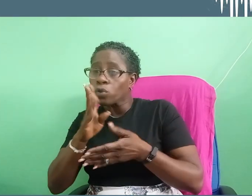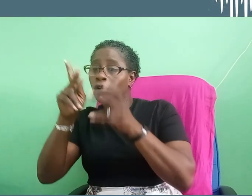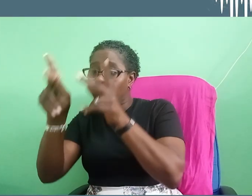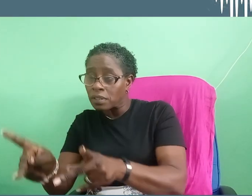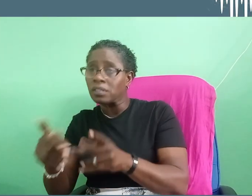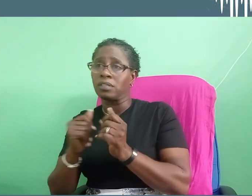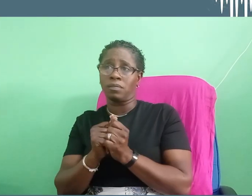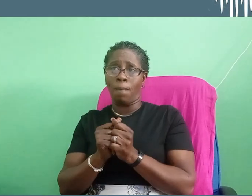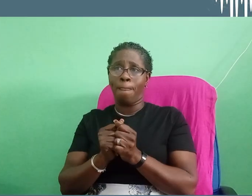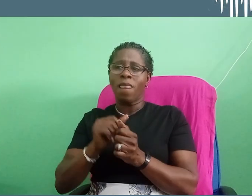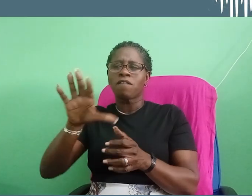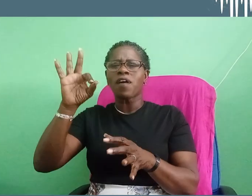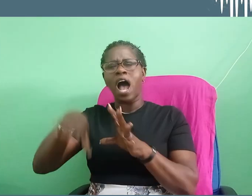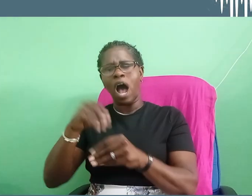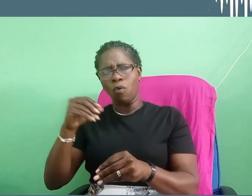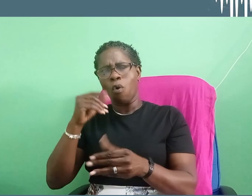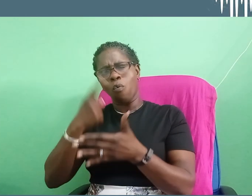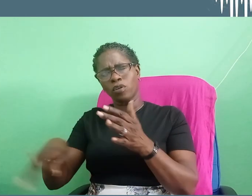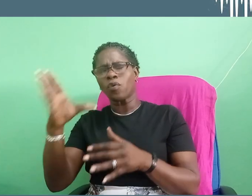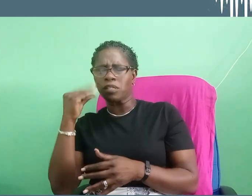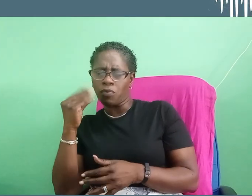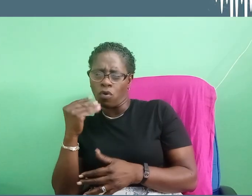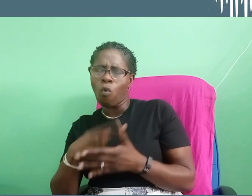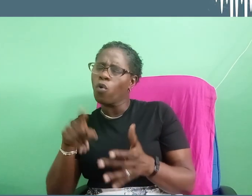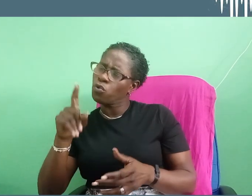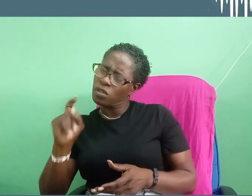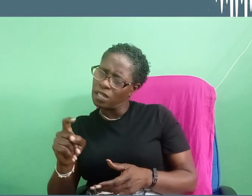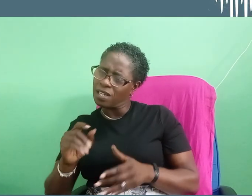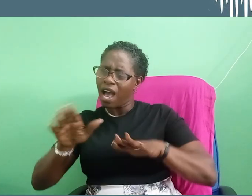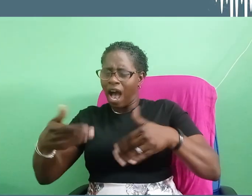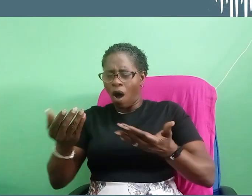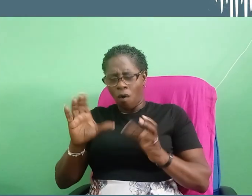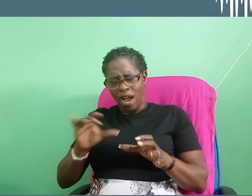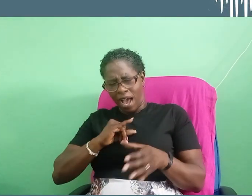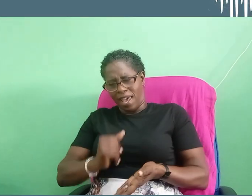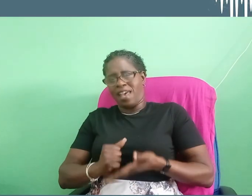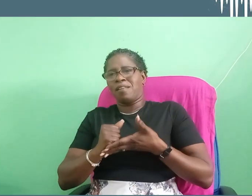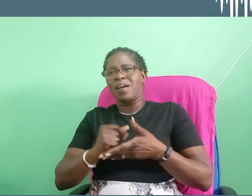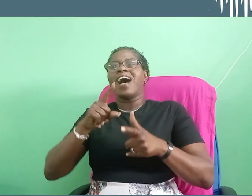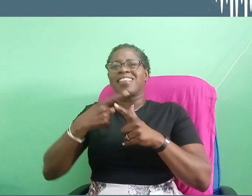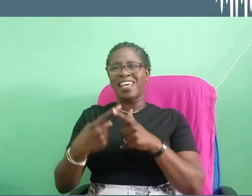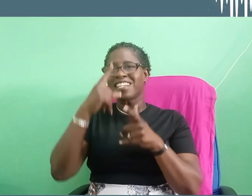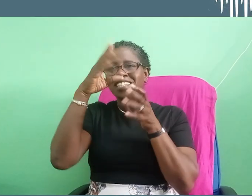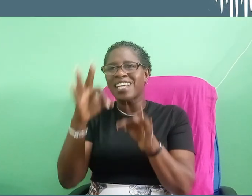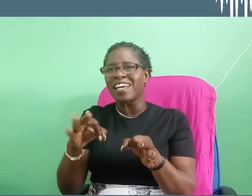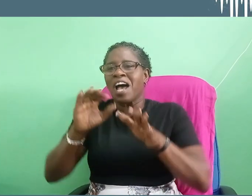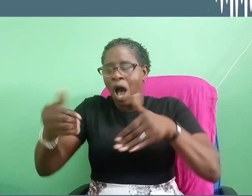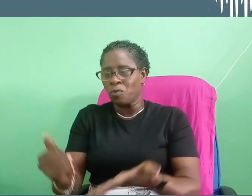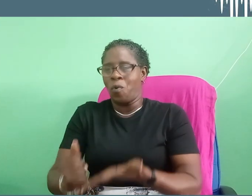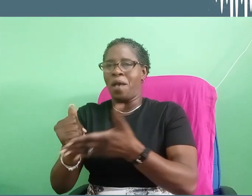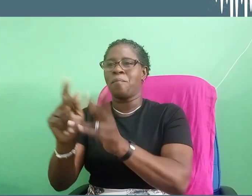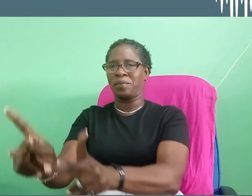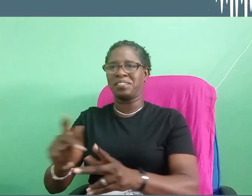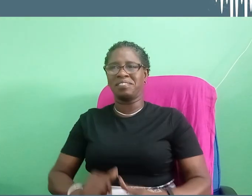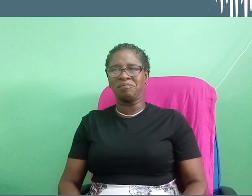experience was like and just what do you need? How can we help you? And being willing to actually take action on what those questions, needs, and suggestions